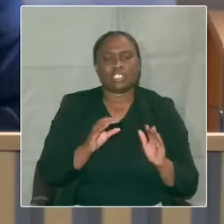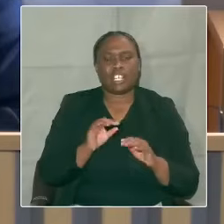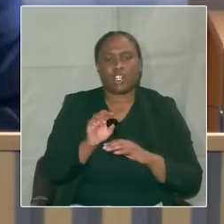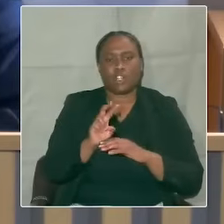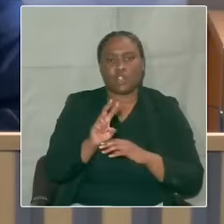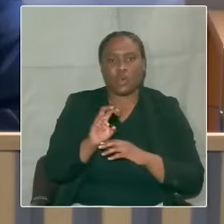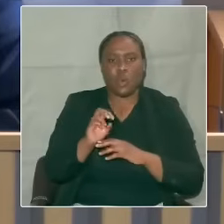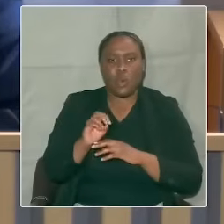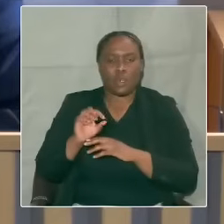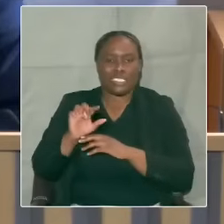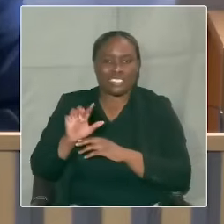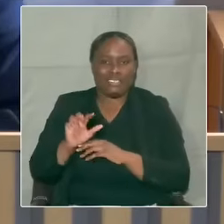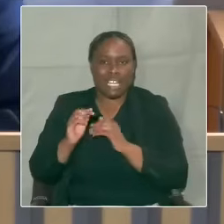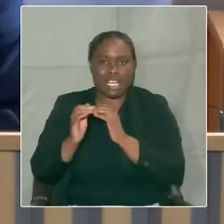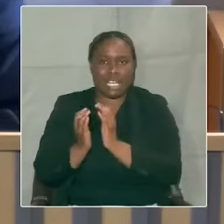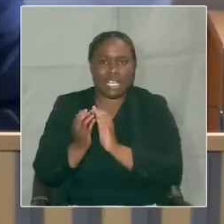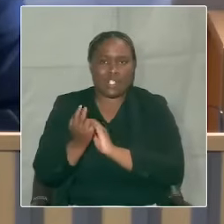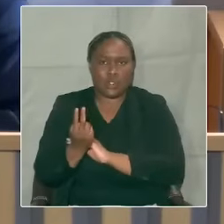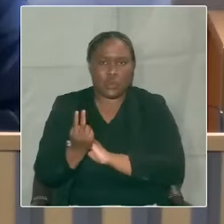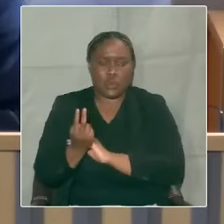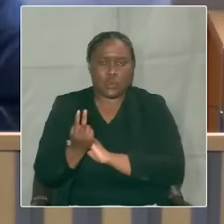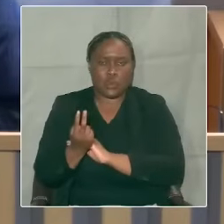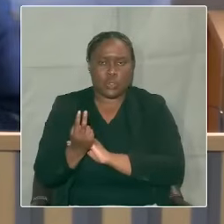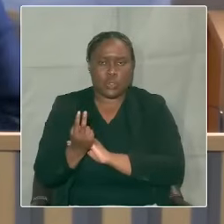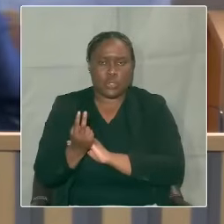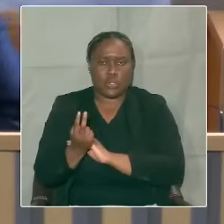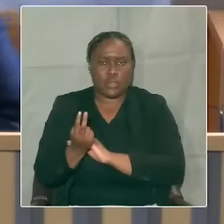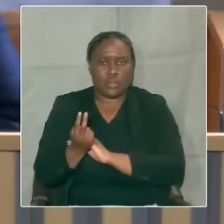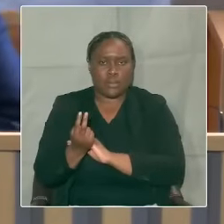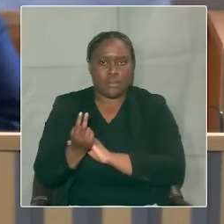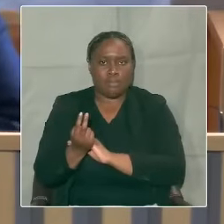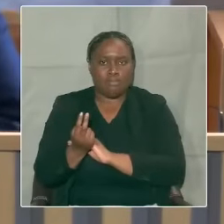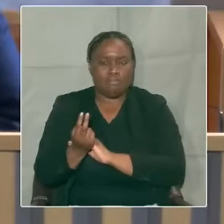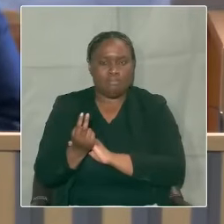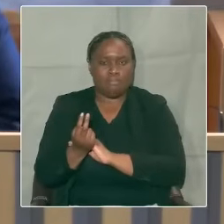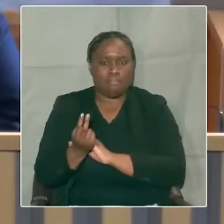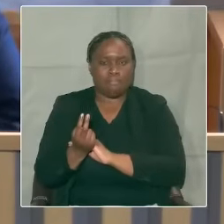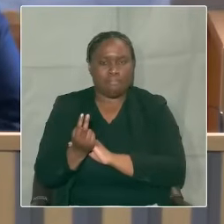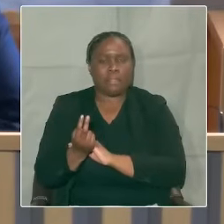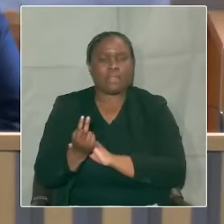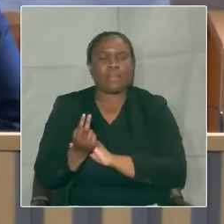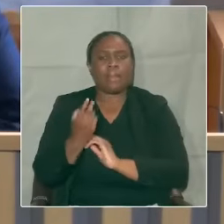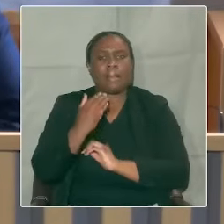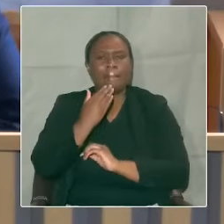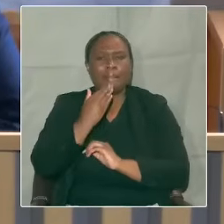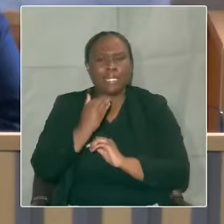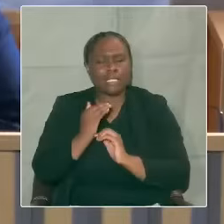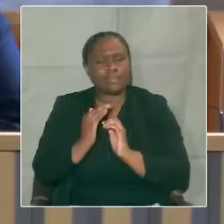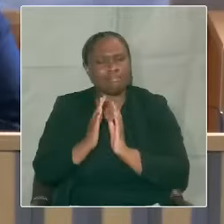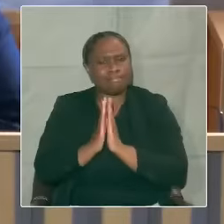207(2) are. But can you, at this stage, just very broadly tell